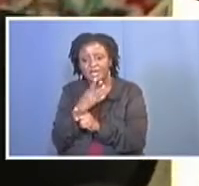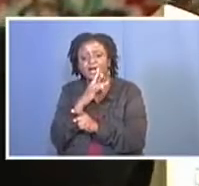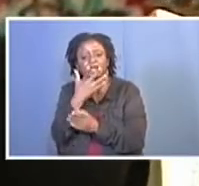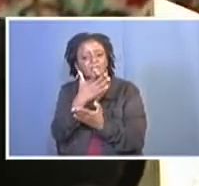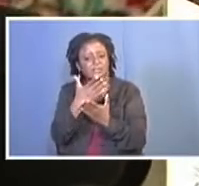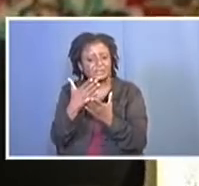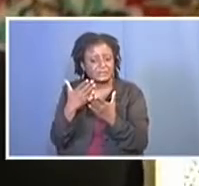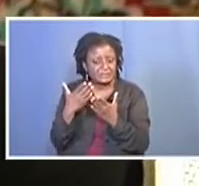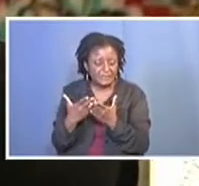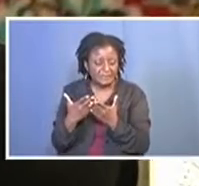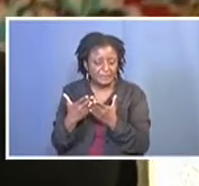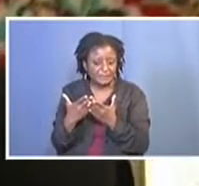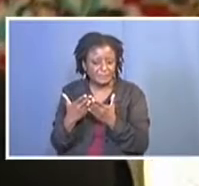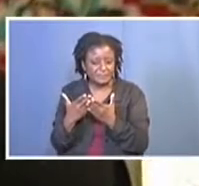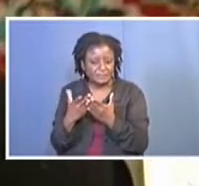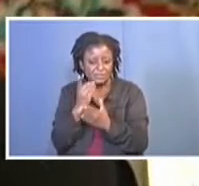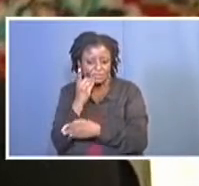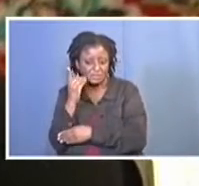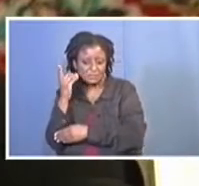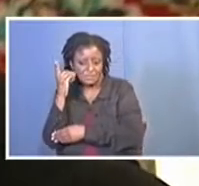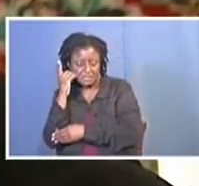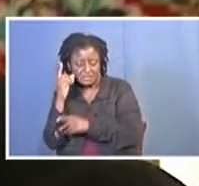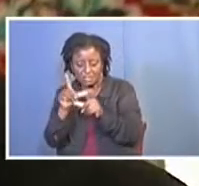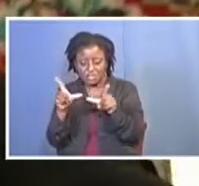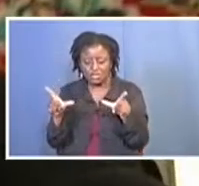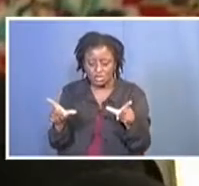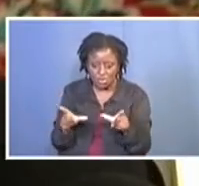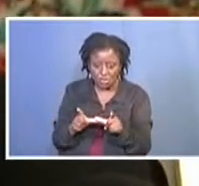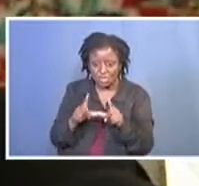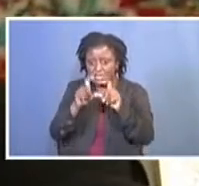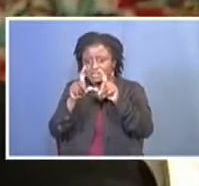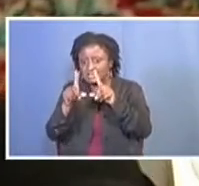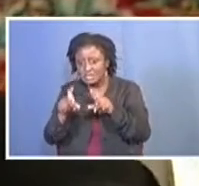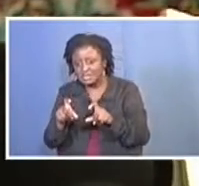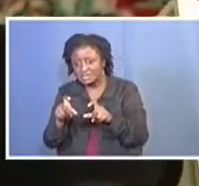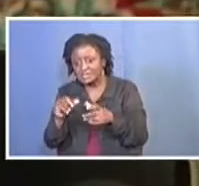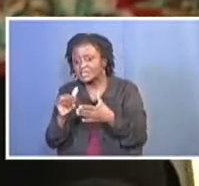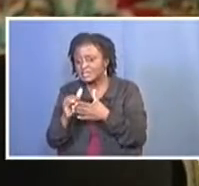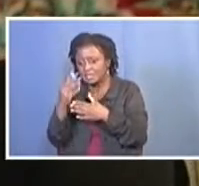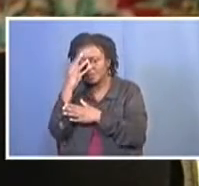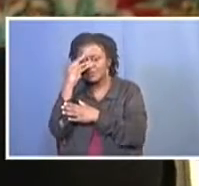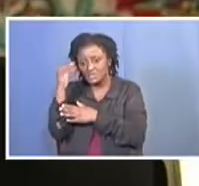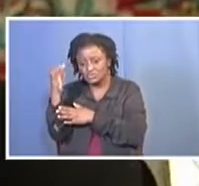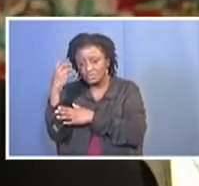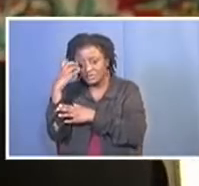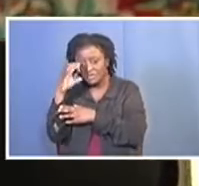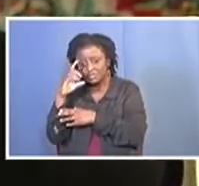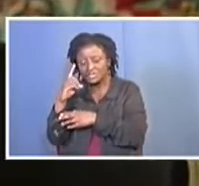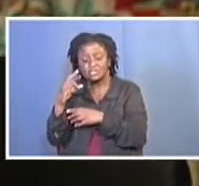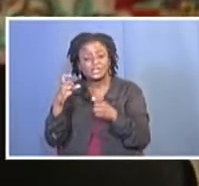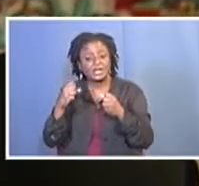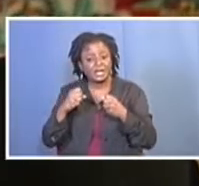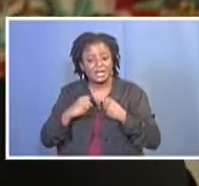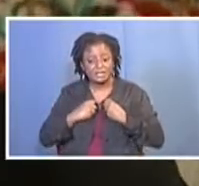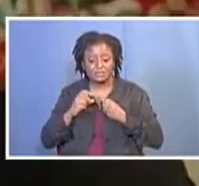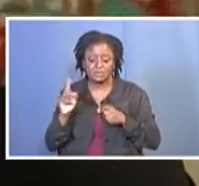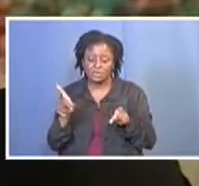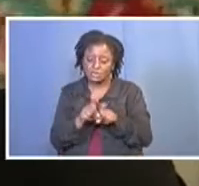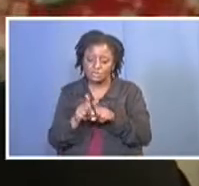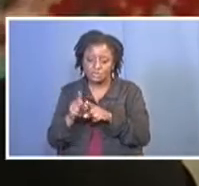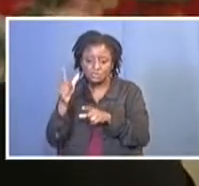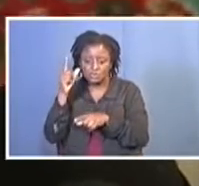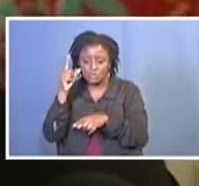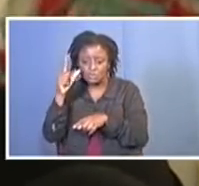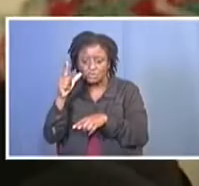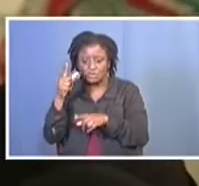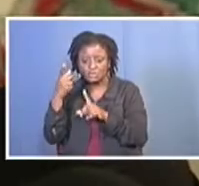some domestic, local testing that the Ministry of Education has. But we're also looking, though, to do